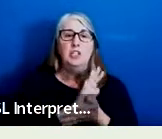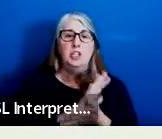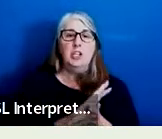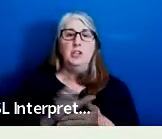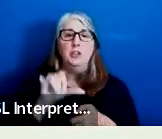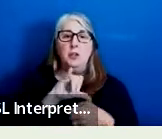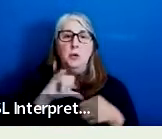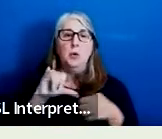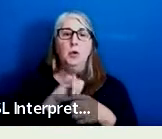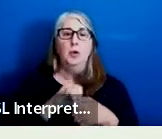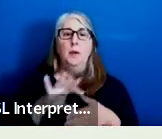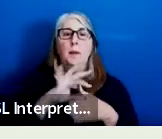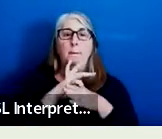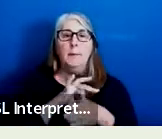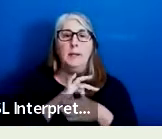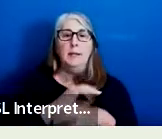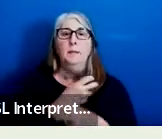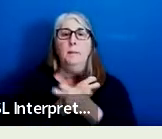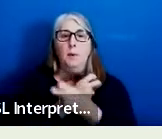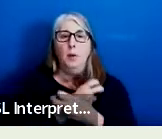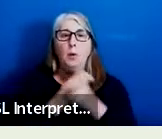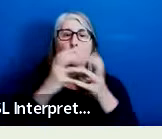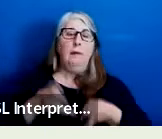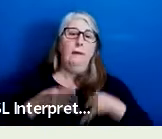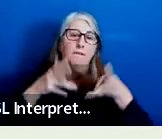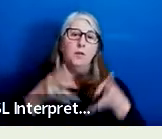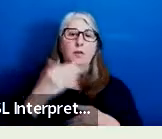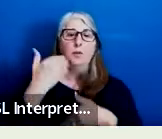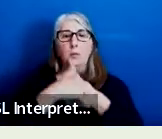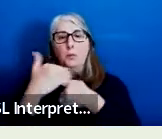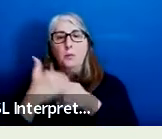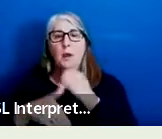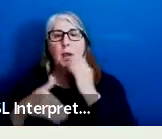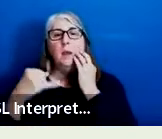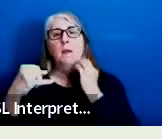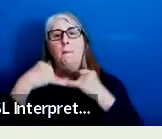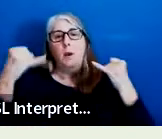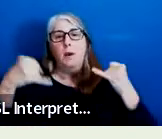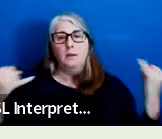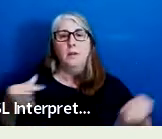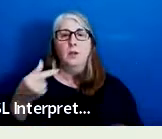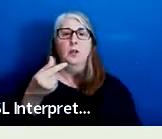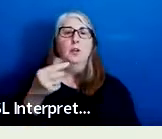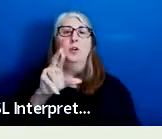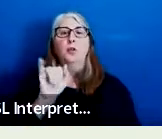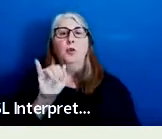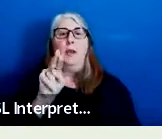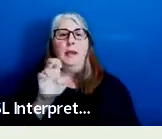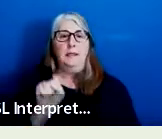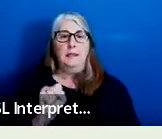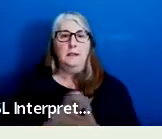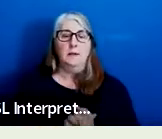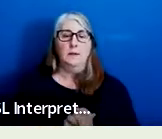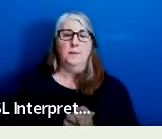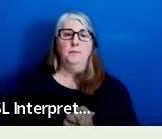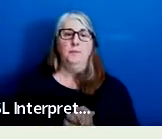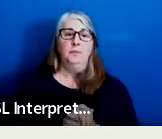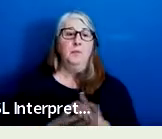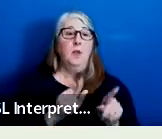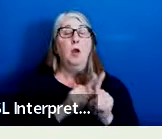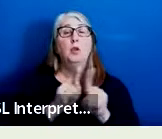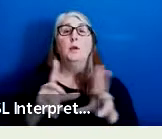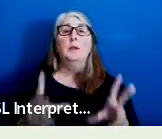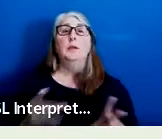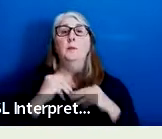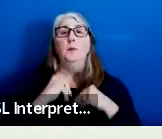meat and bones, leftovers, bread, pasta, and grains. Now, acceptable items also mean that we can